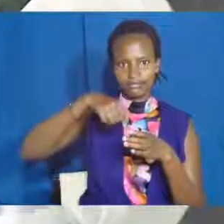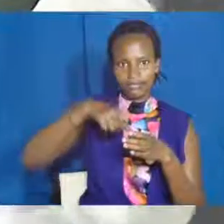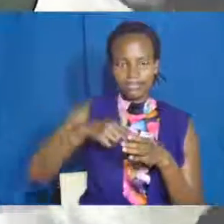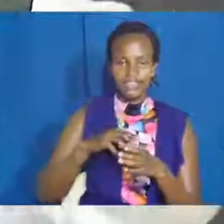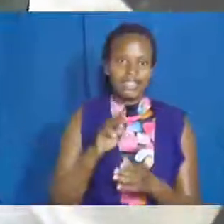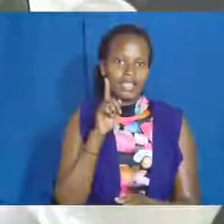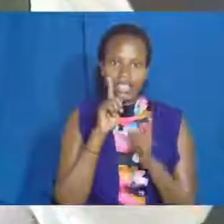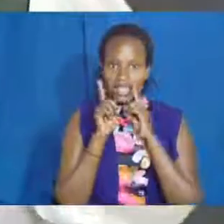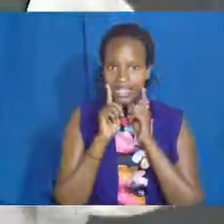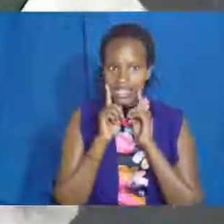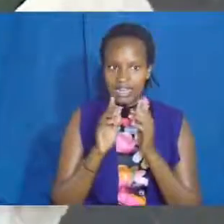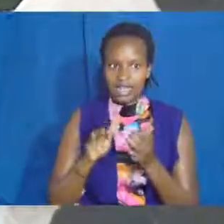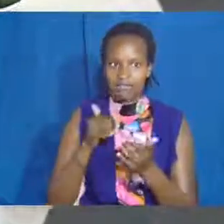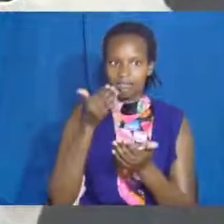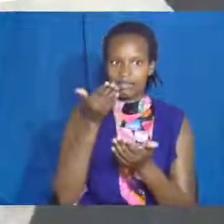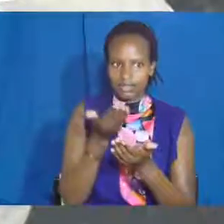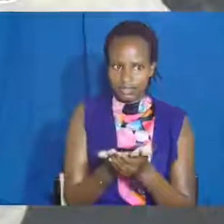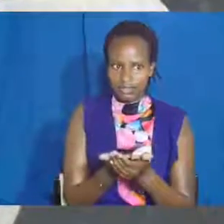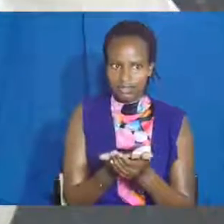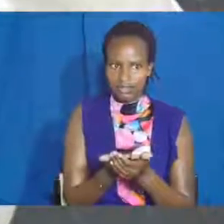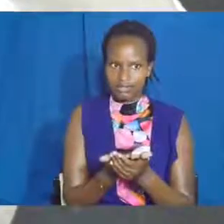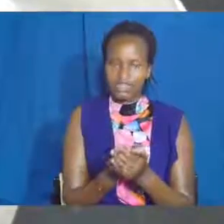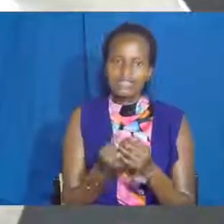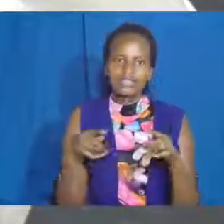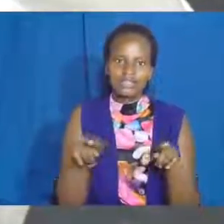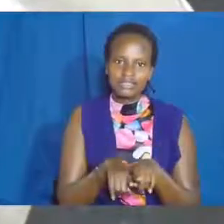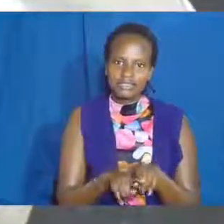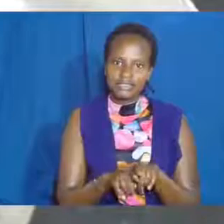color will just reach to what you call